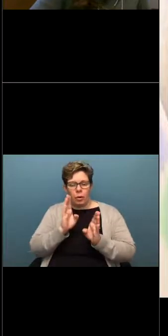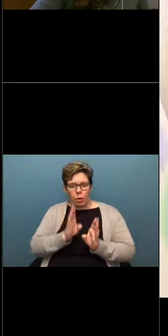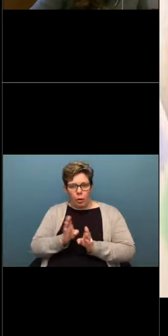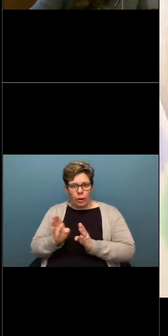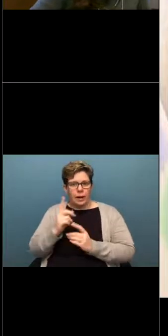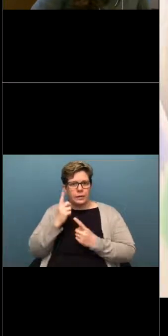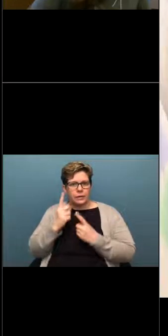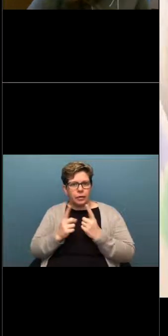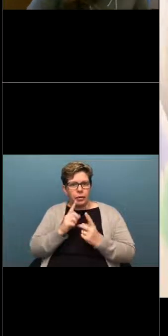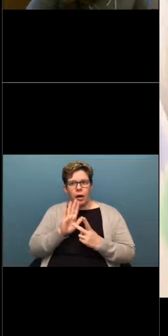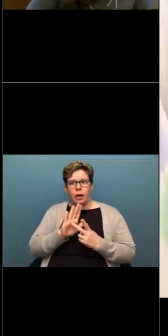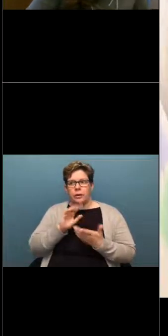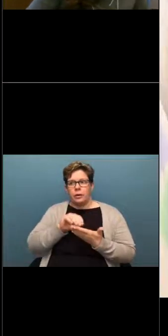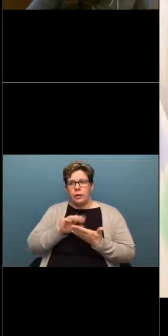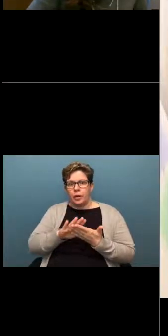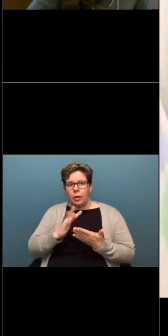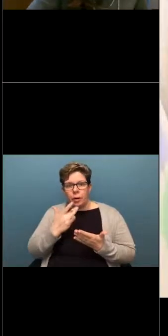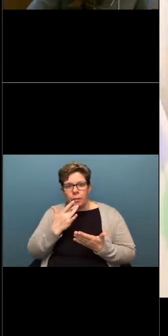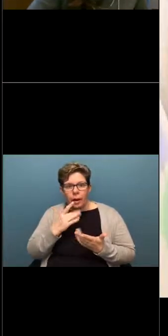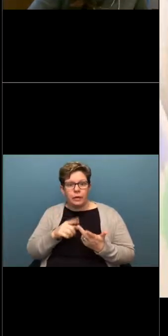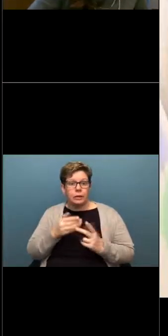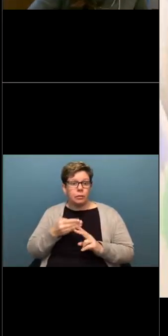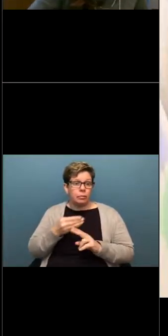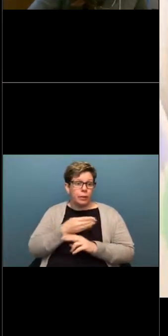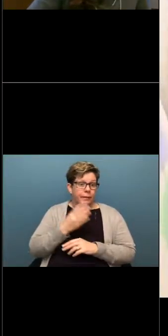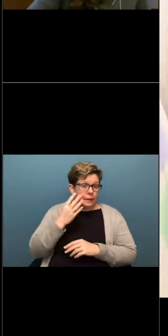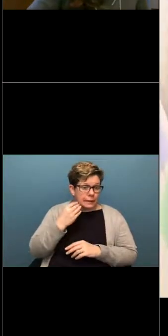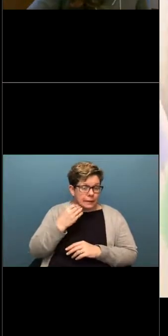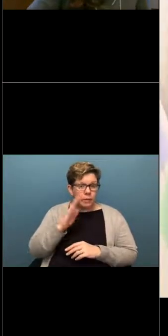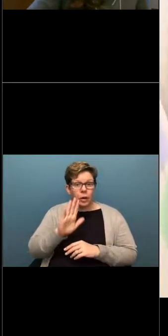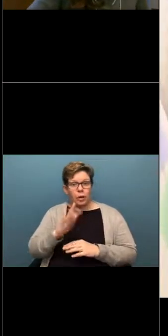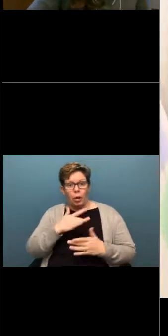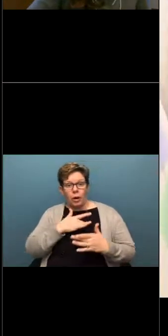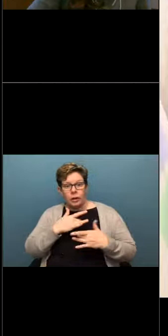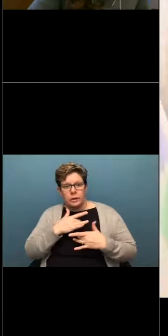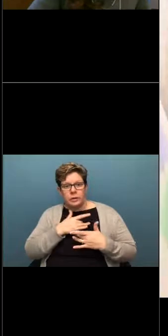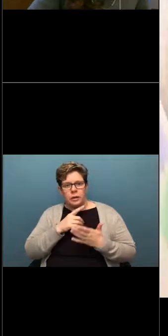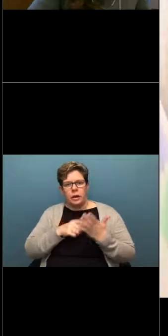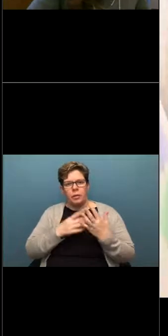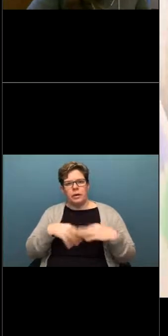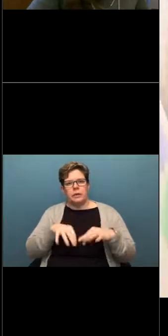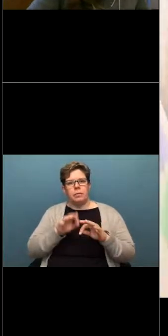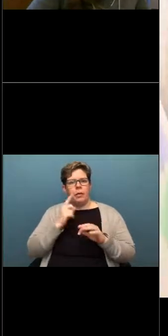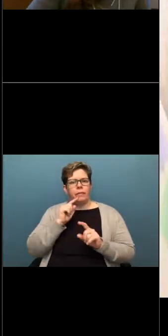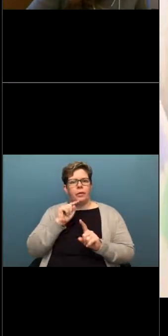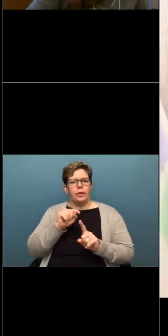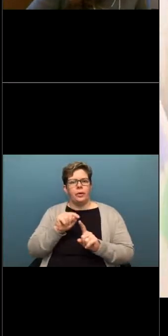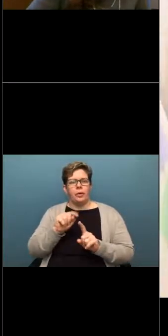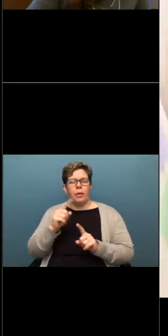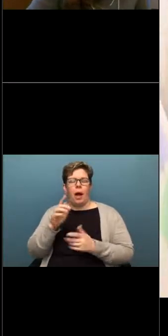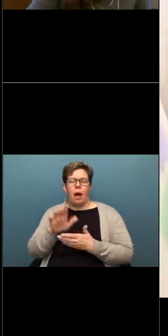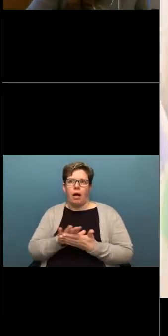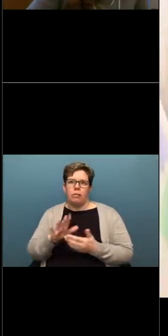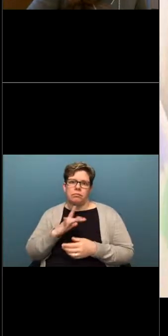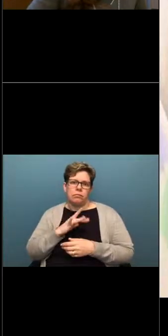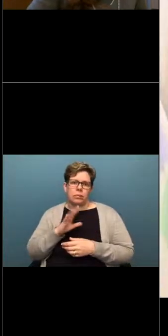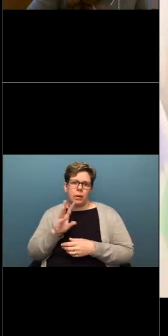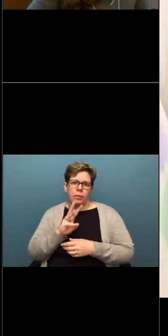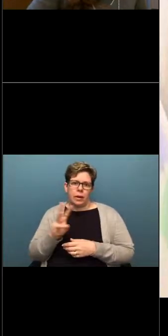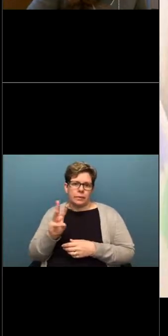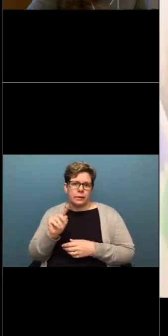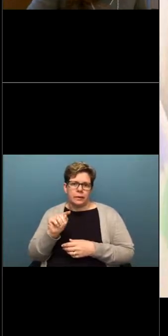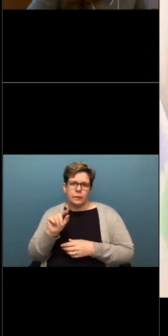your preferences, your experiences, your concerns, and really what's important to you. So I thought those were really neat. There's some